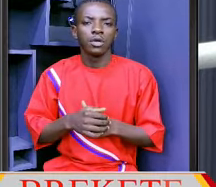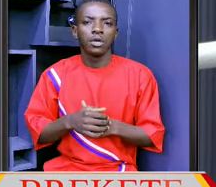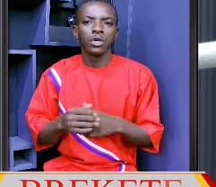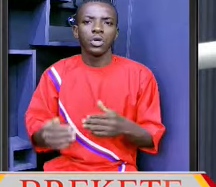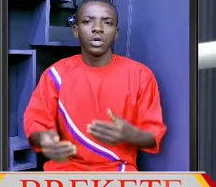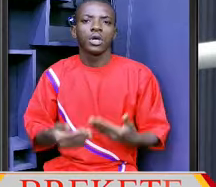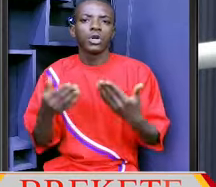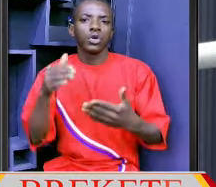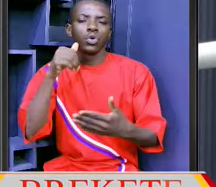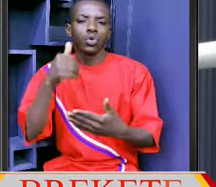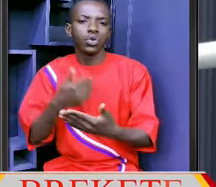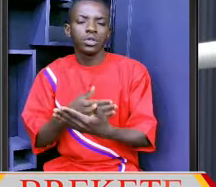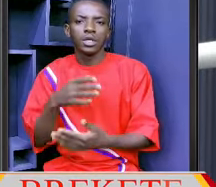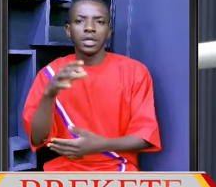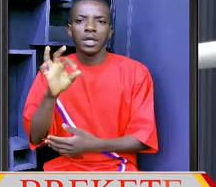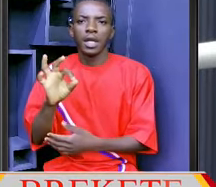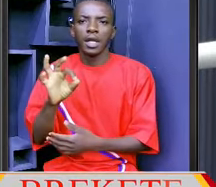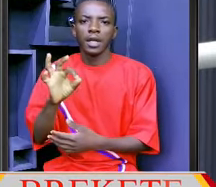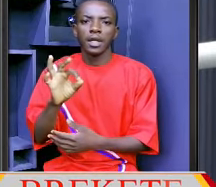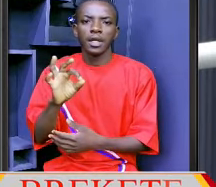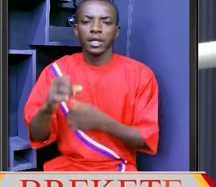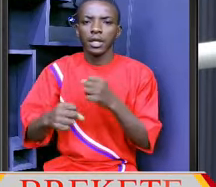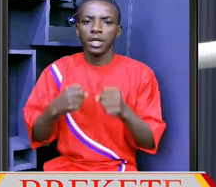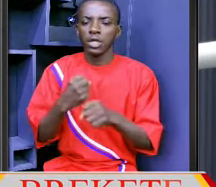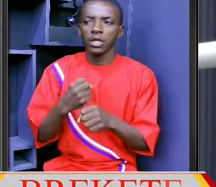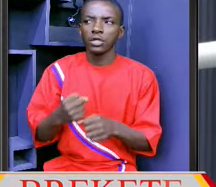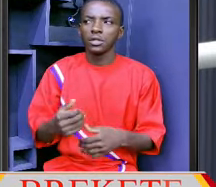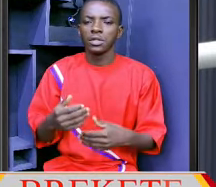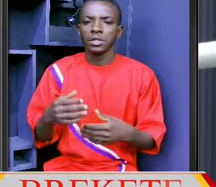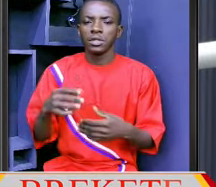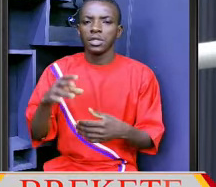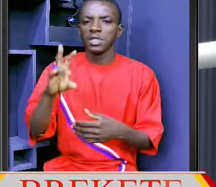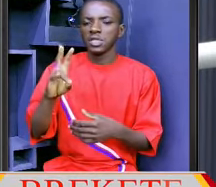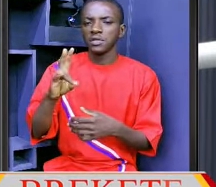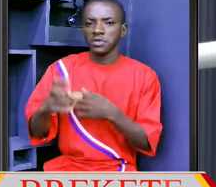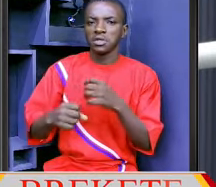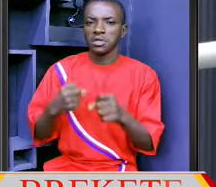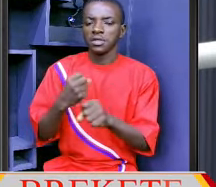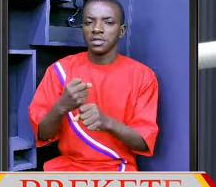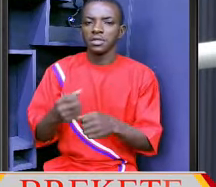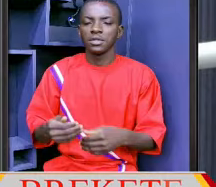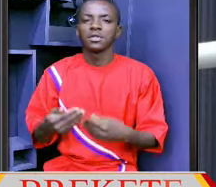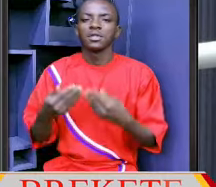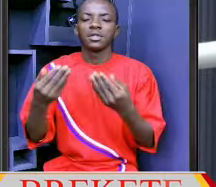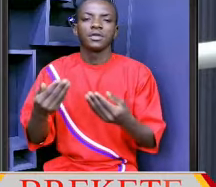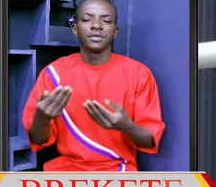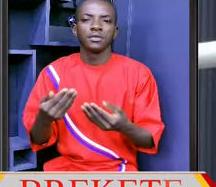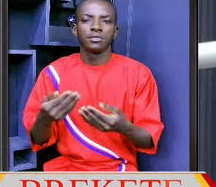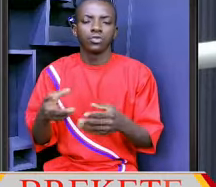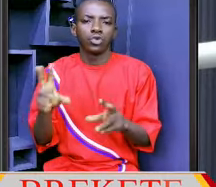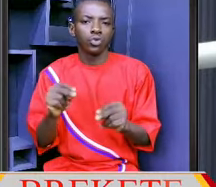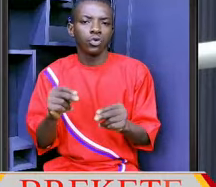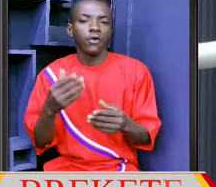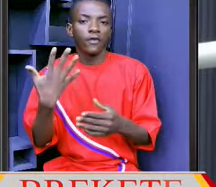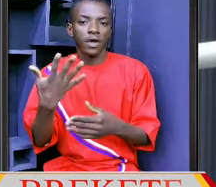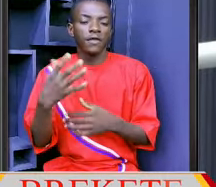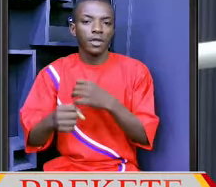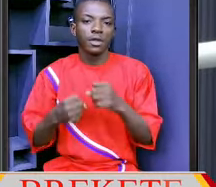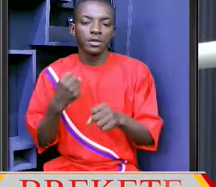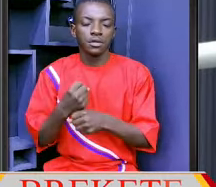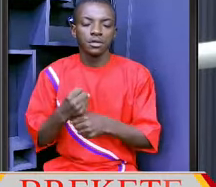You carry your daughter over 9 years, over 7 years, no,